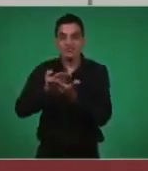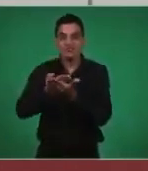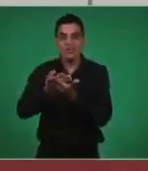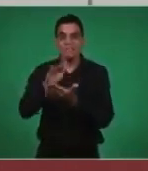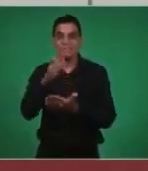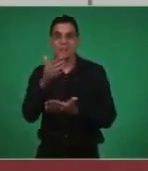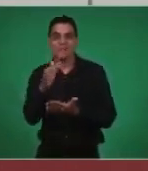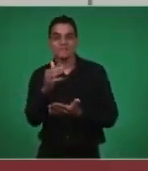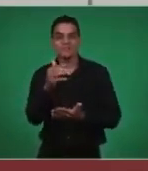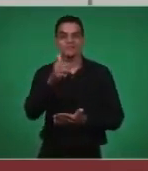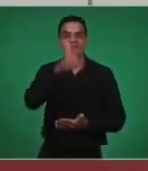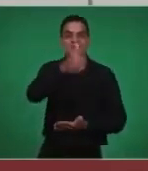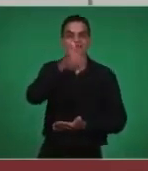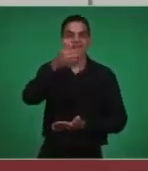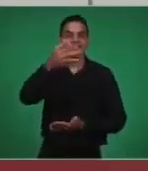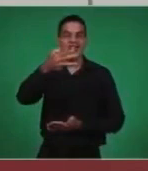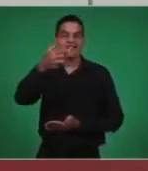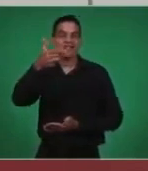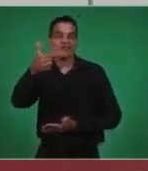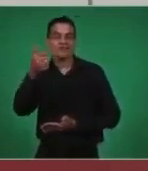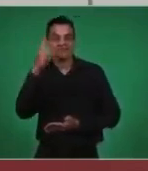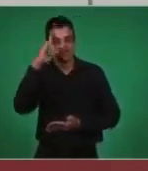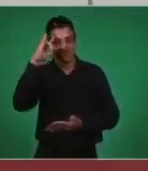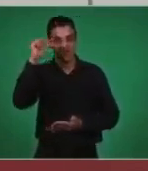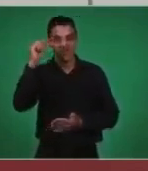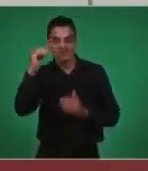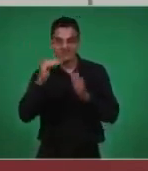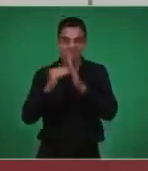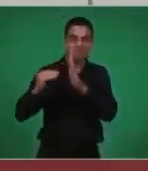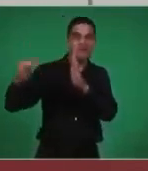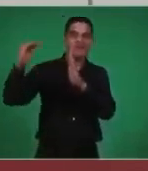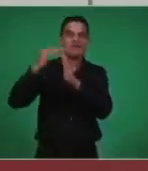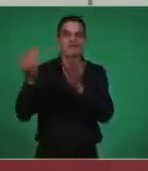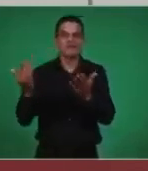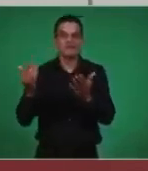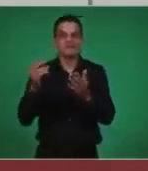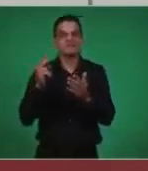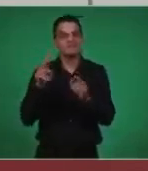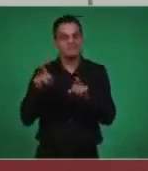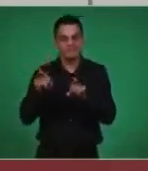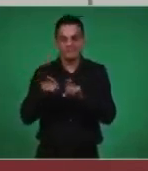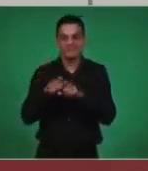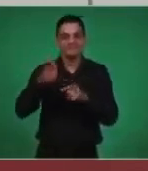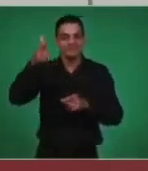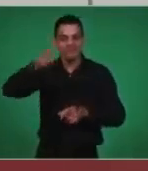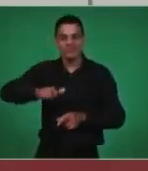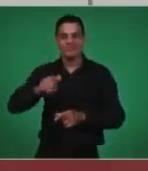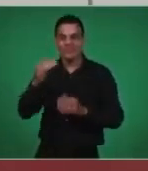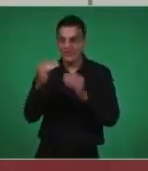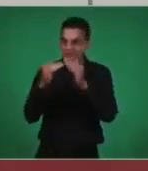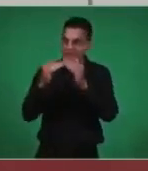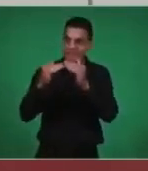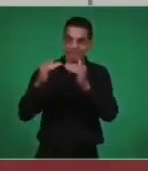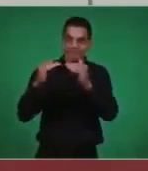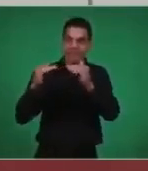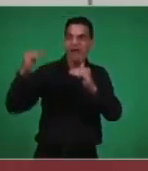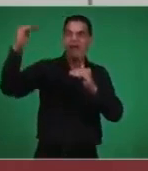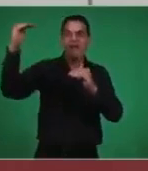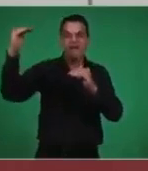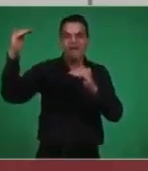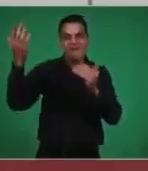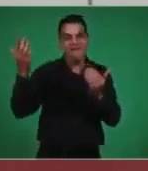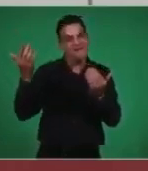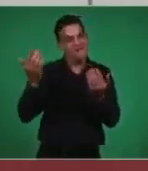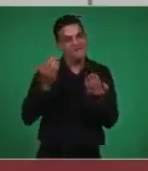3,368 hours, which will be 132 days more. They will be ahead of their competition. So I followed the